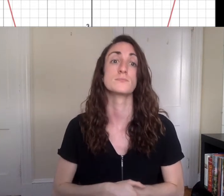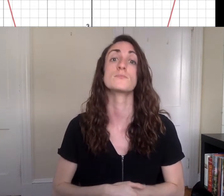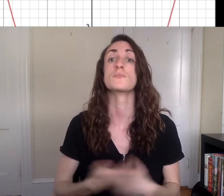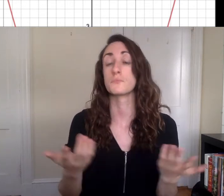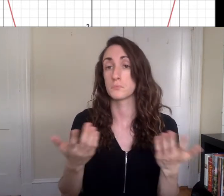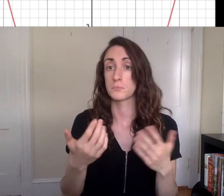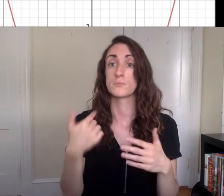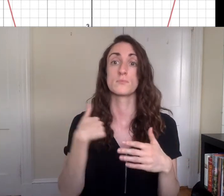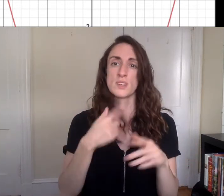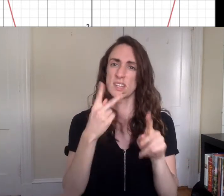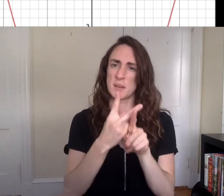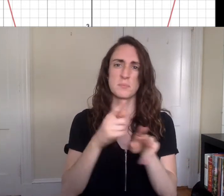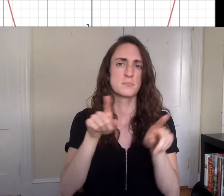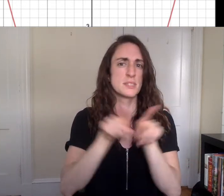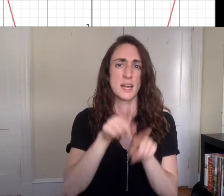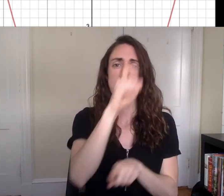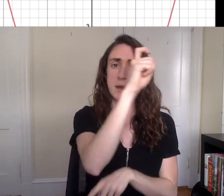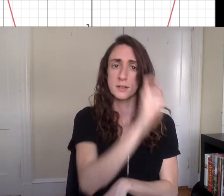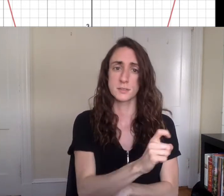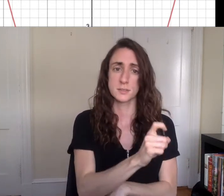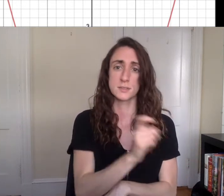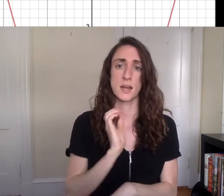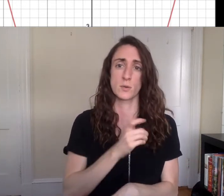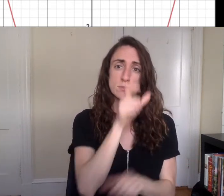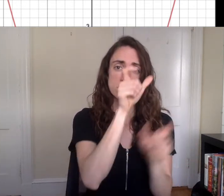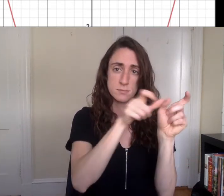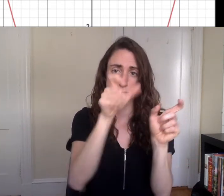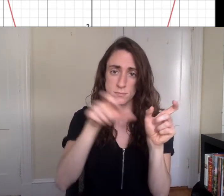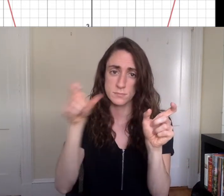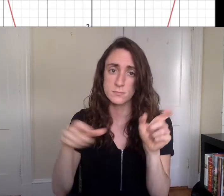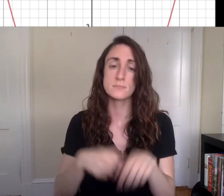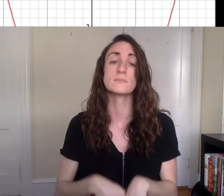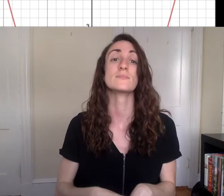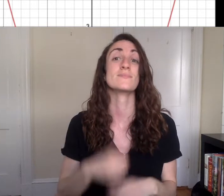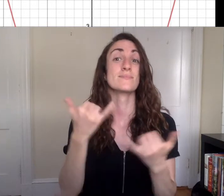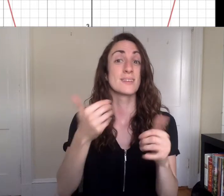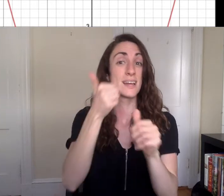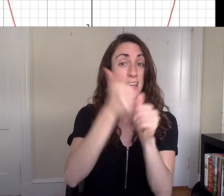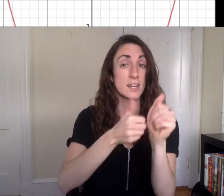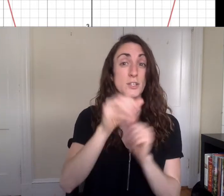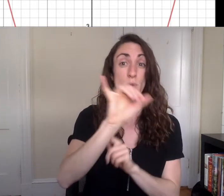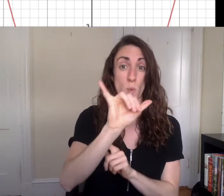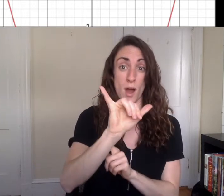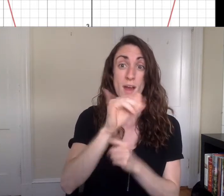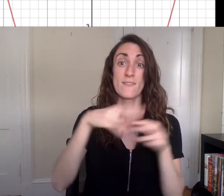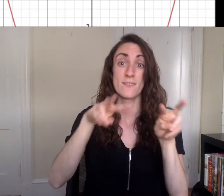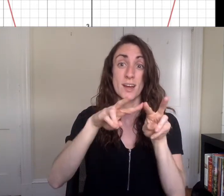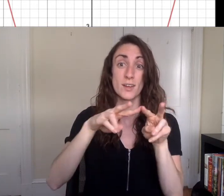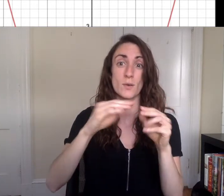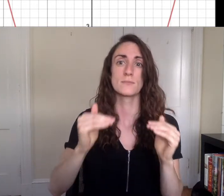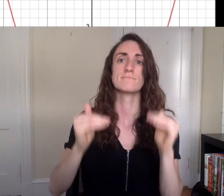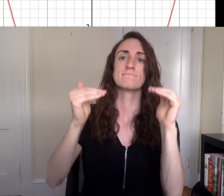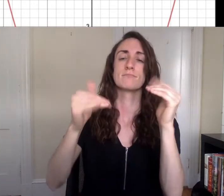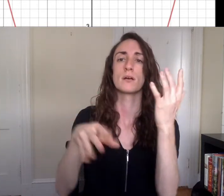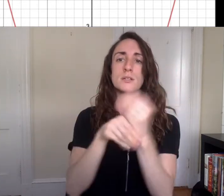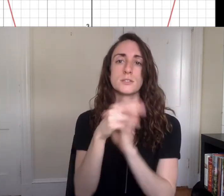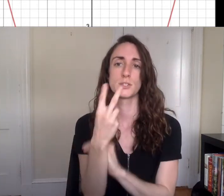So we can pick the same x values we did before and make a new table. This time each y value is going to increase by 2.